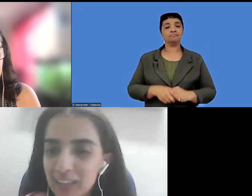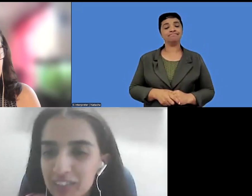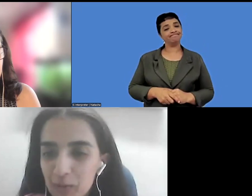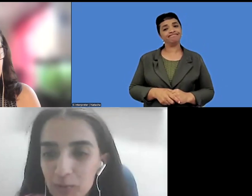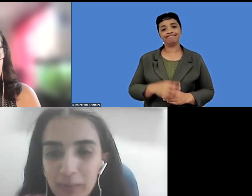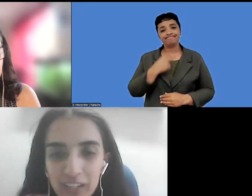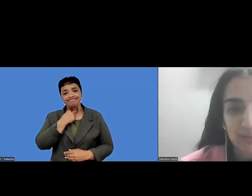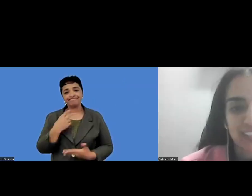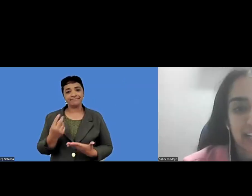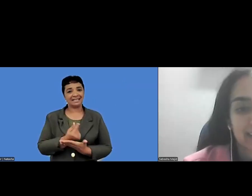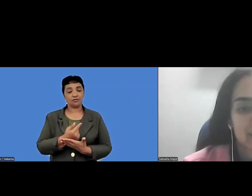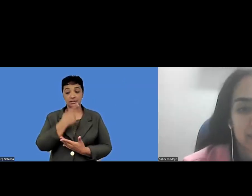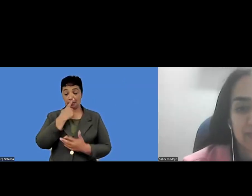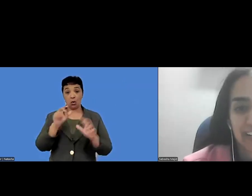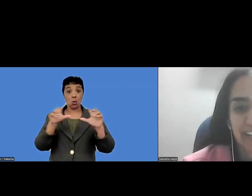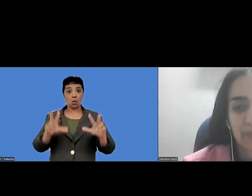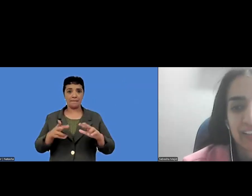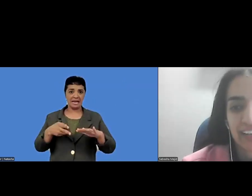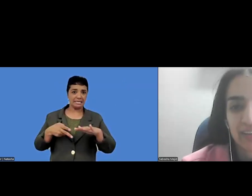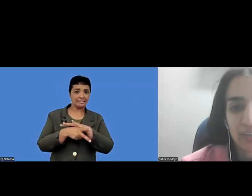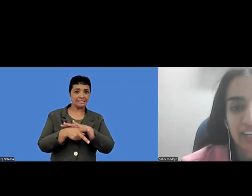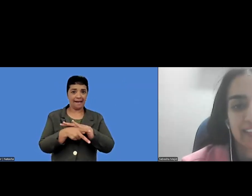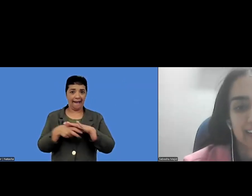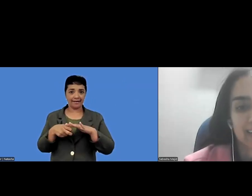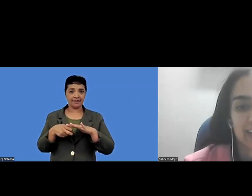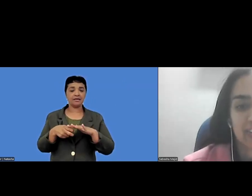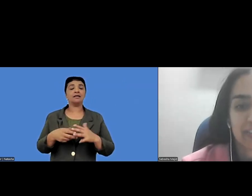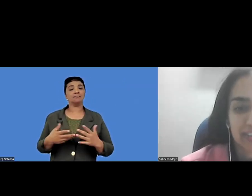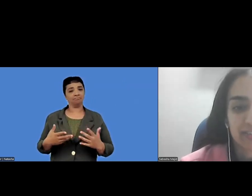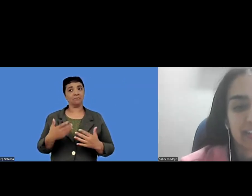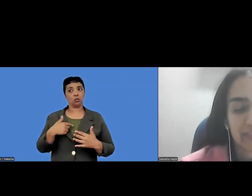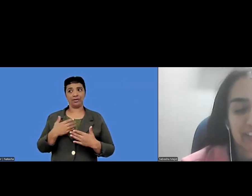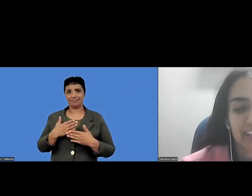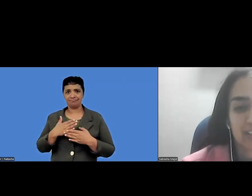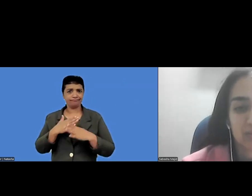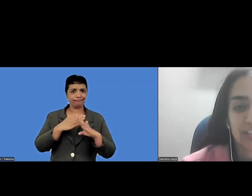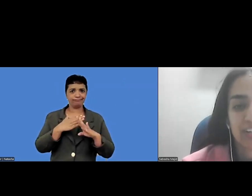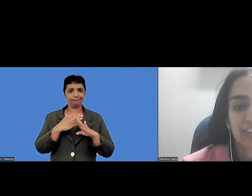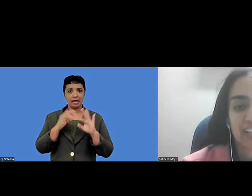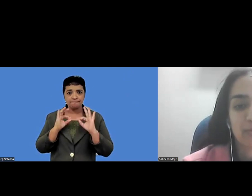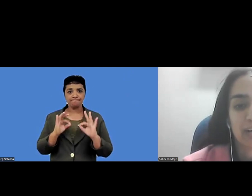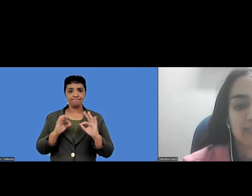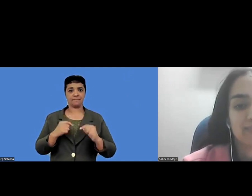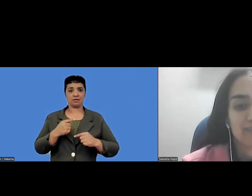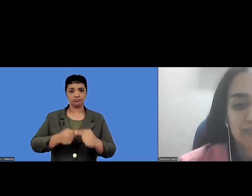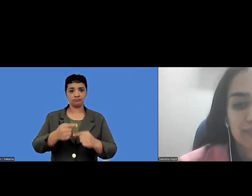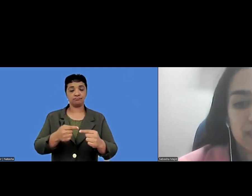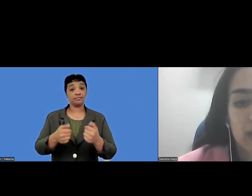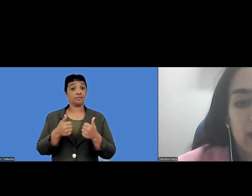Unfortunately, it seems our webinar was hacked, but I'm very happy that we got that under control and everything else went off really